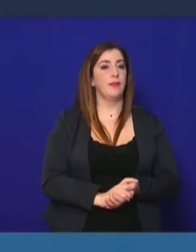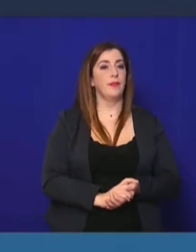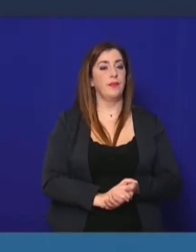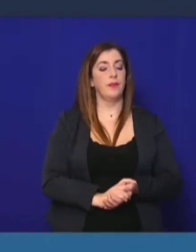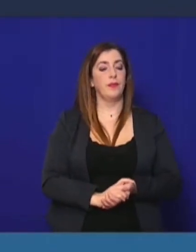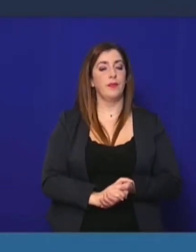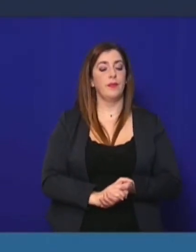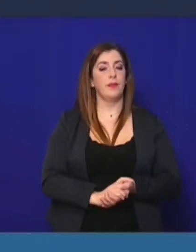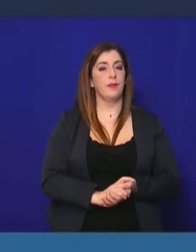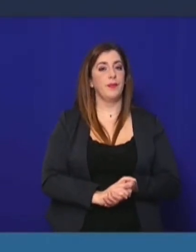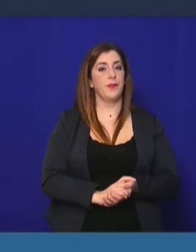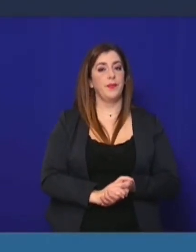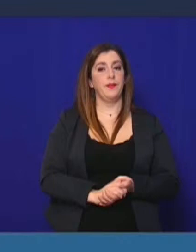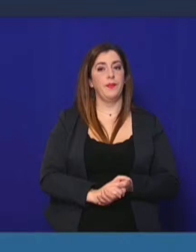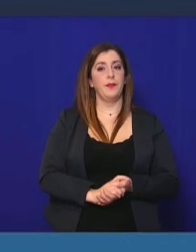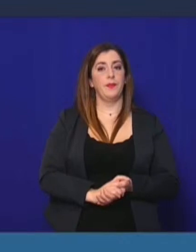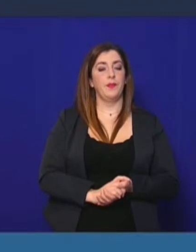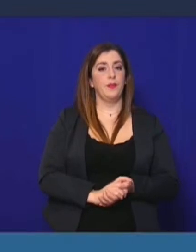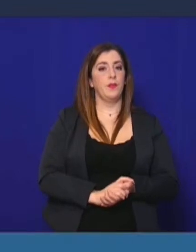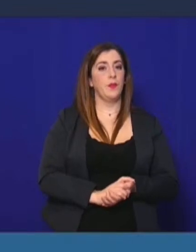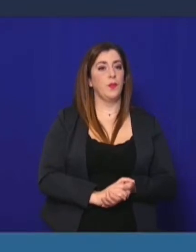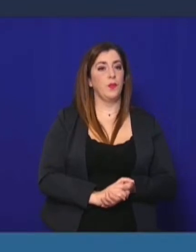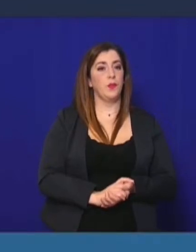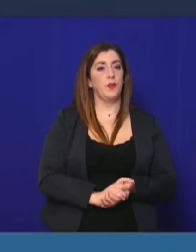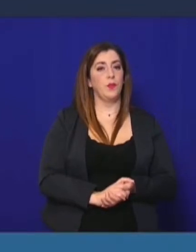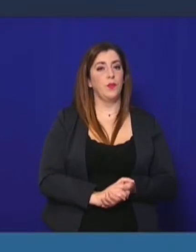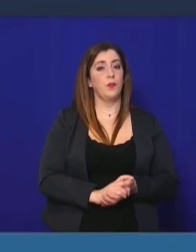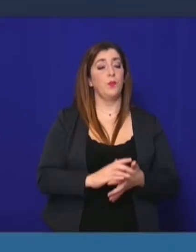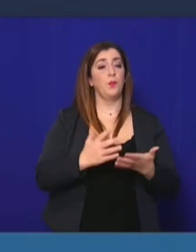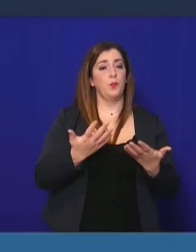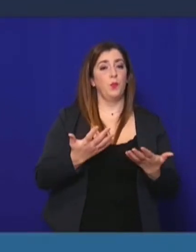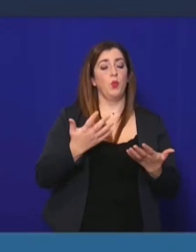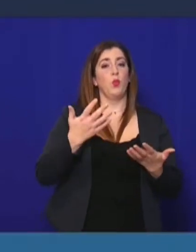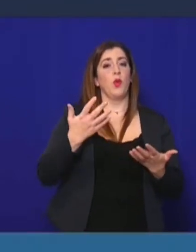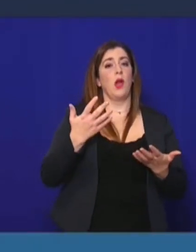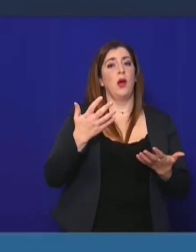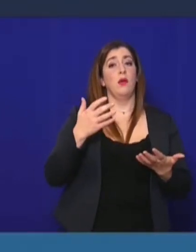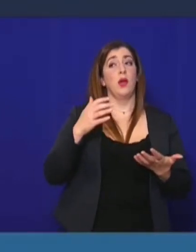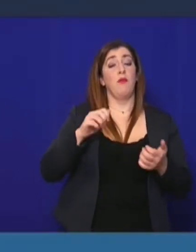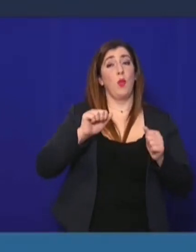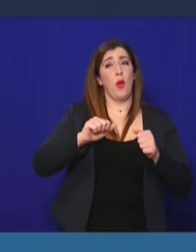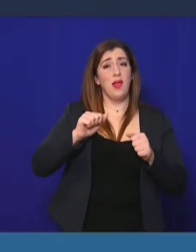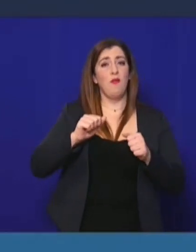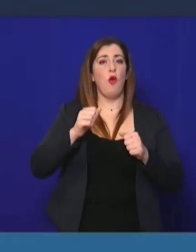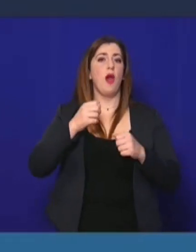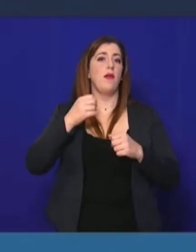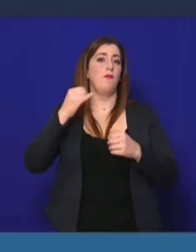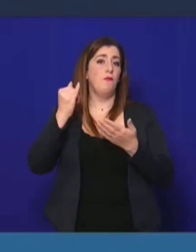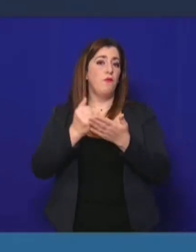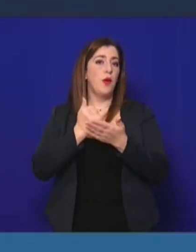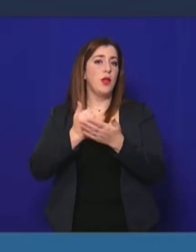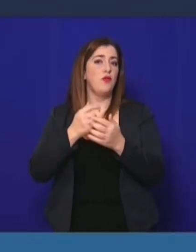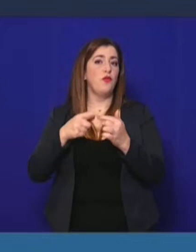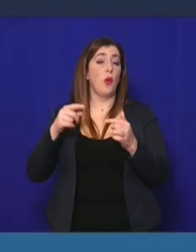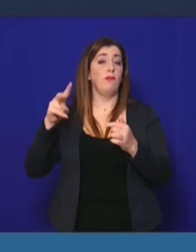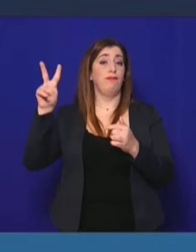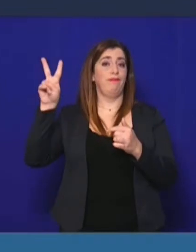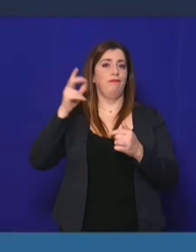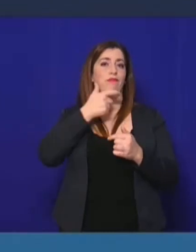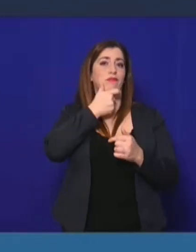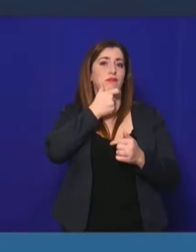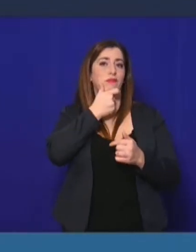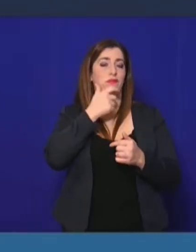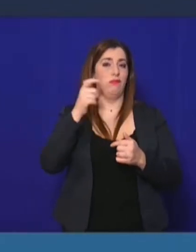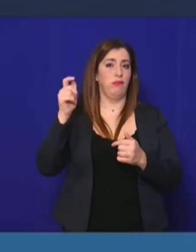throughout the alert we had from the United Kingdom regarding the COVID variant, we have